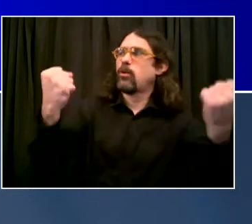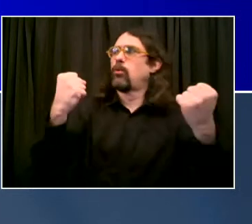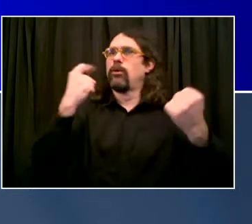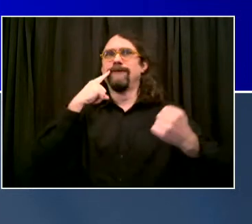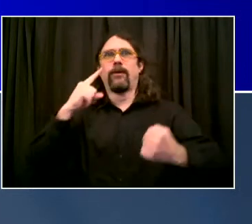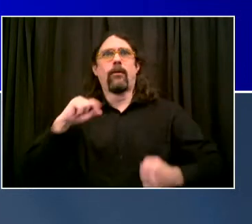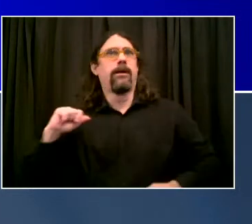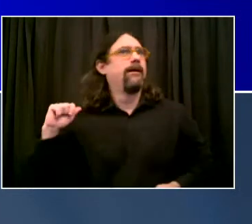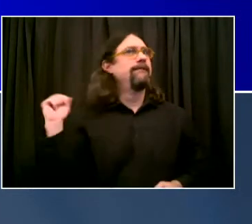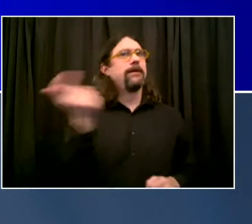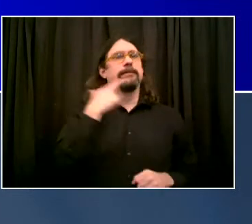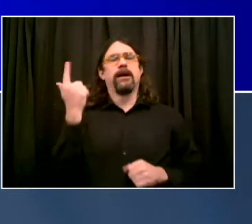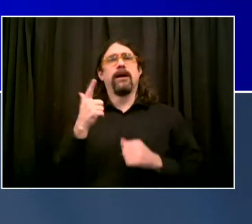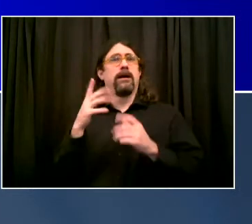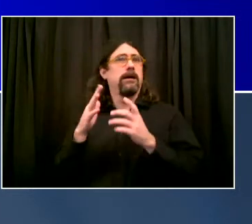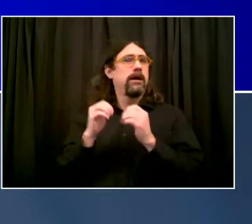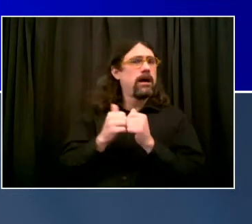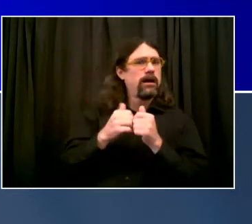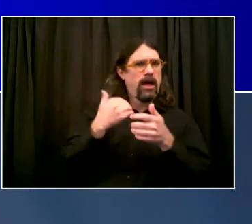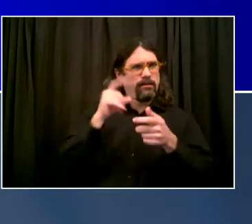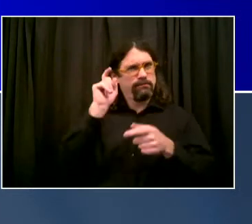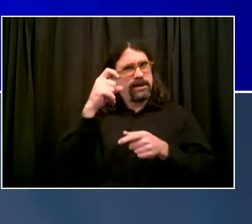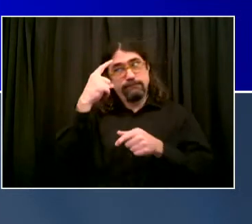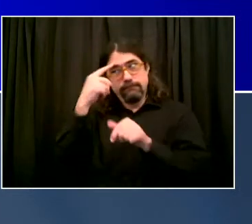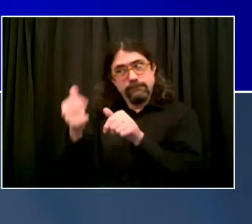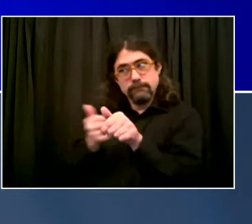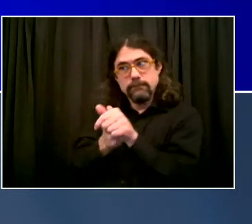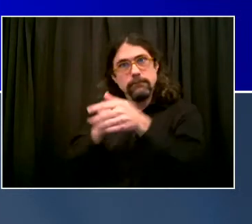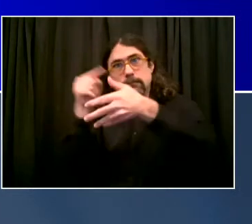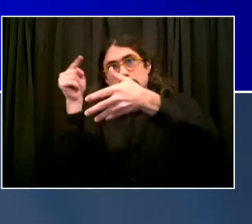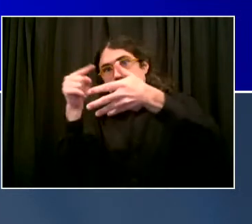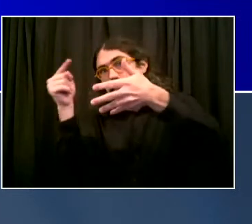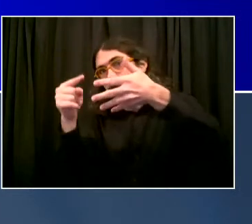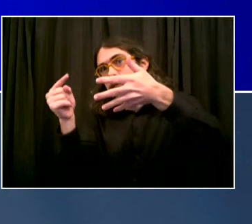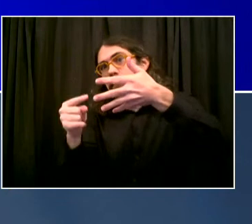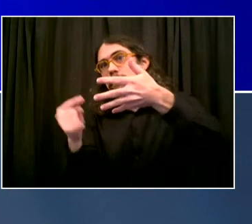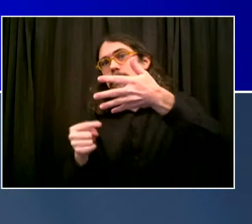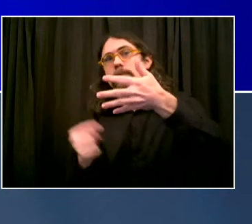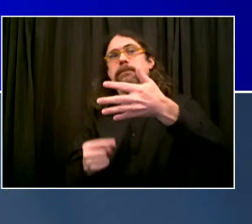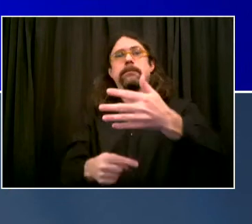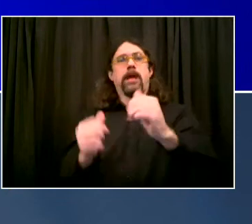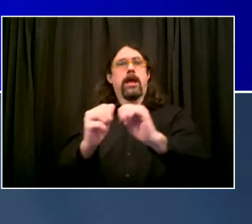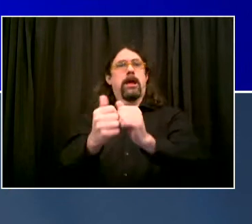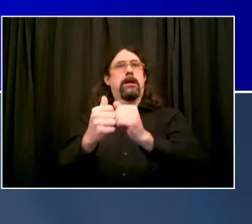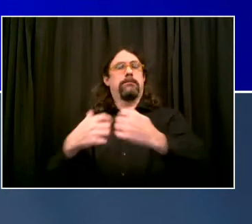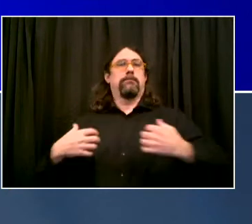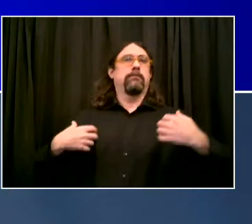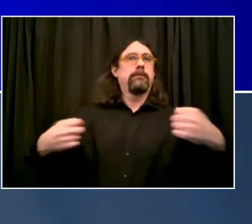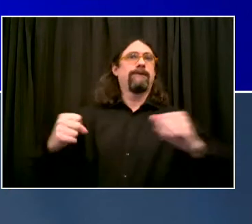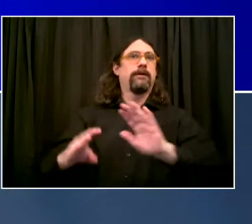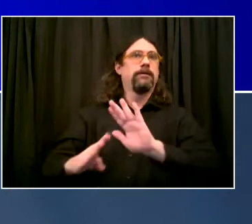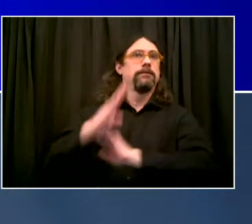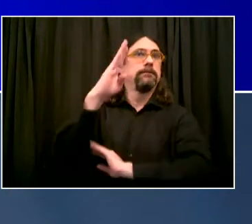go and how it's going to be equitable. And you can always get the most up-to-date information at